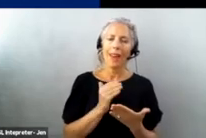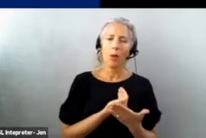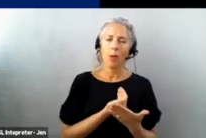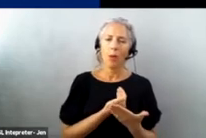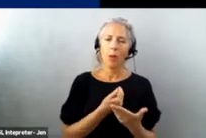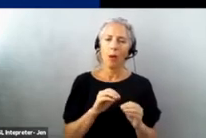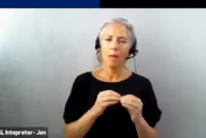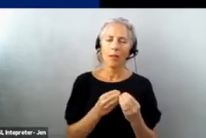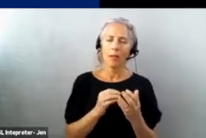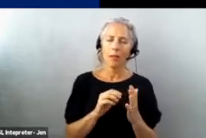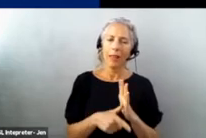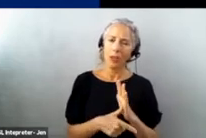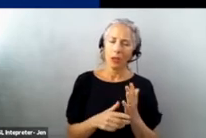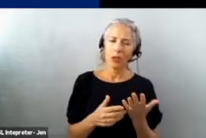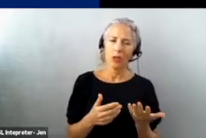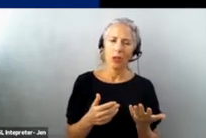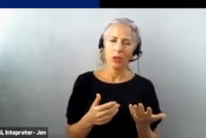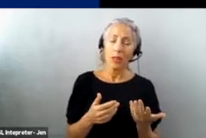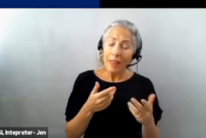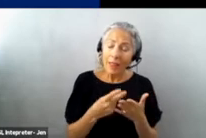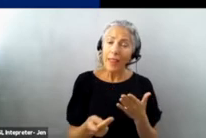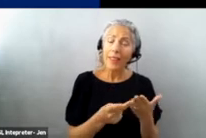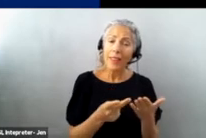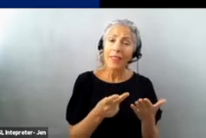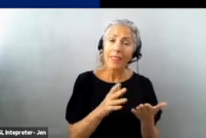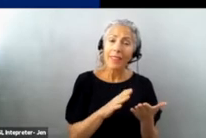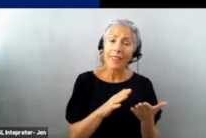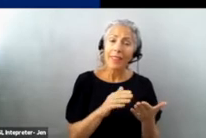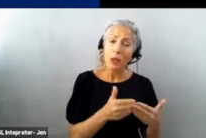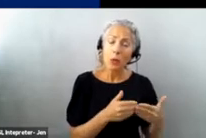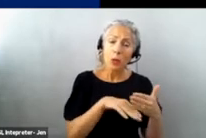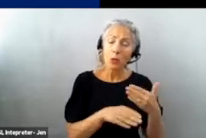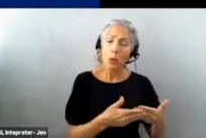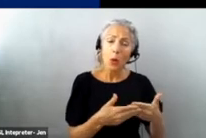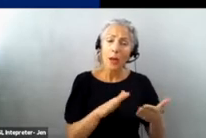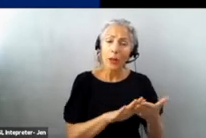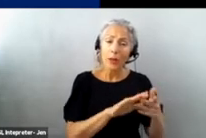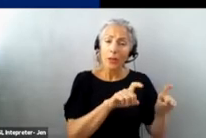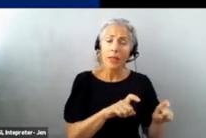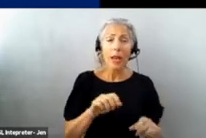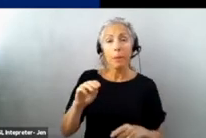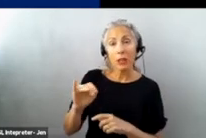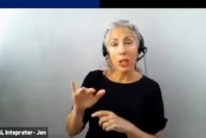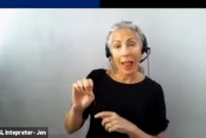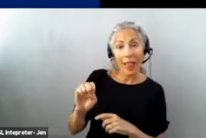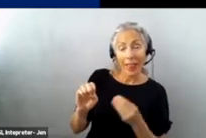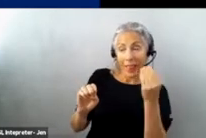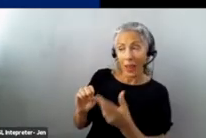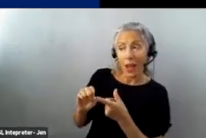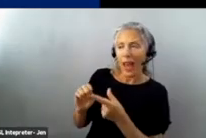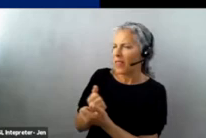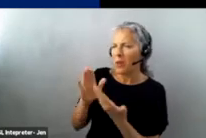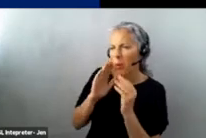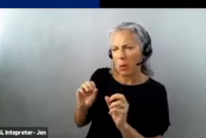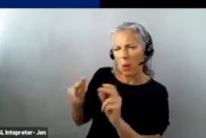despite having failed the newborn hearing screening. And even as Michelle said, she personally was told it all will be